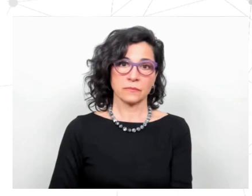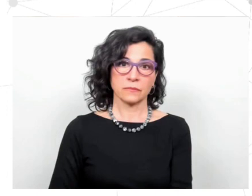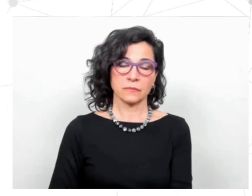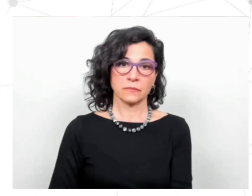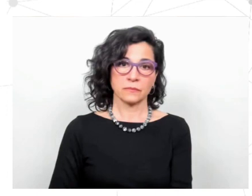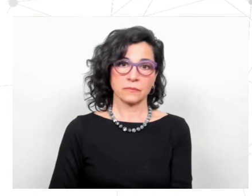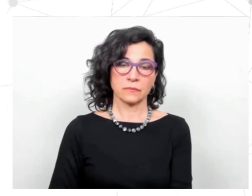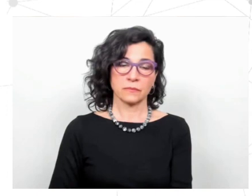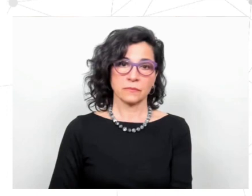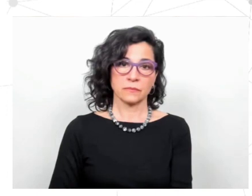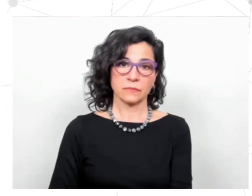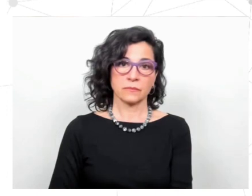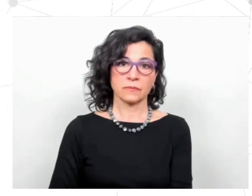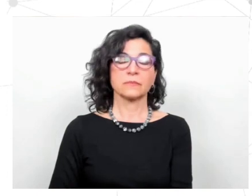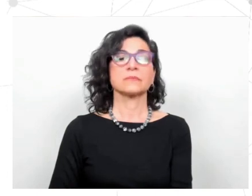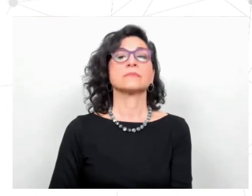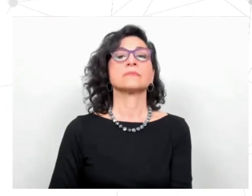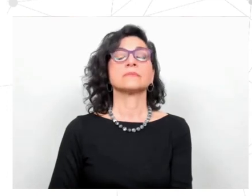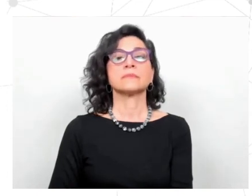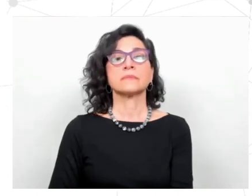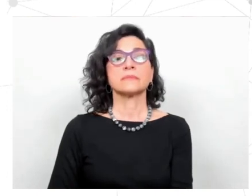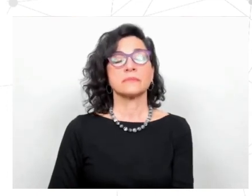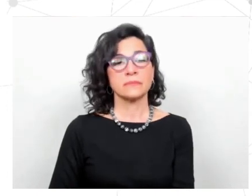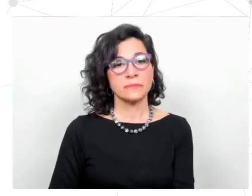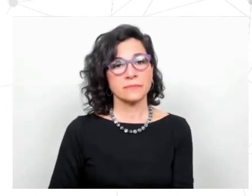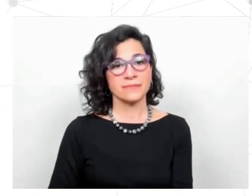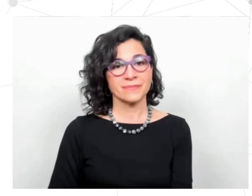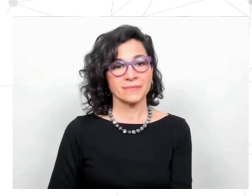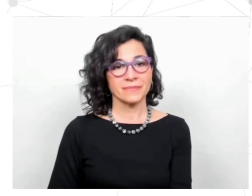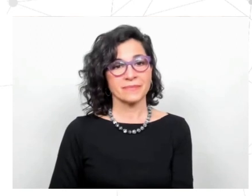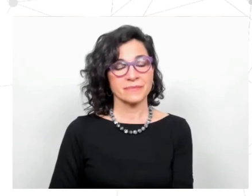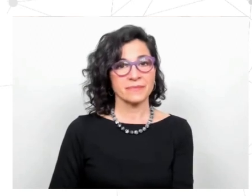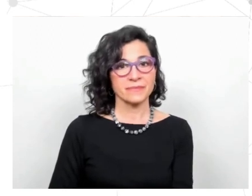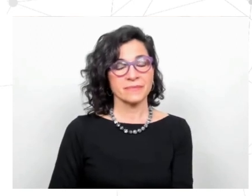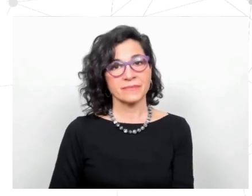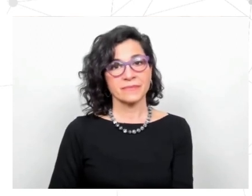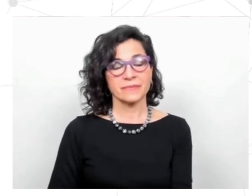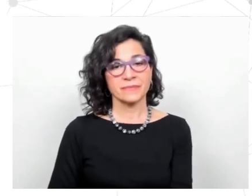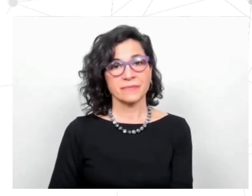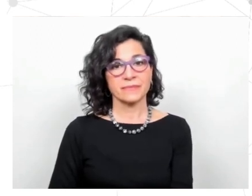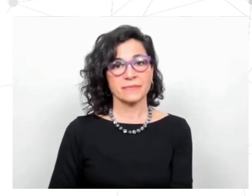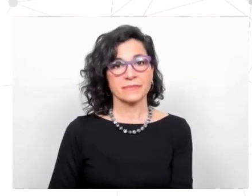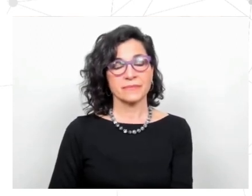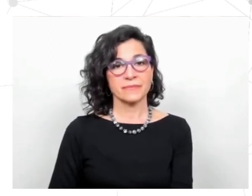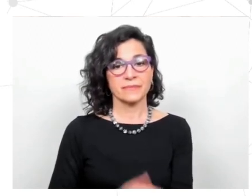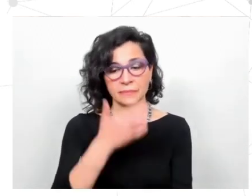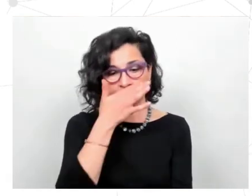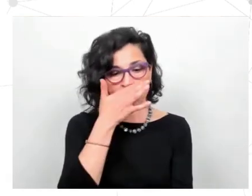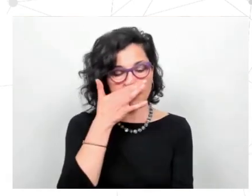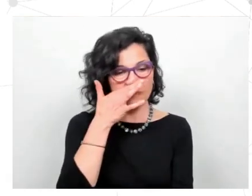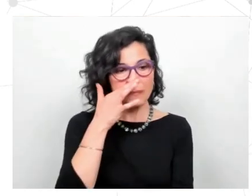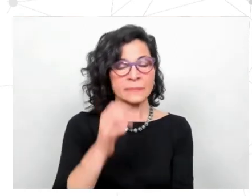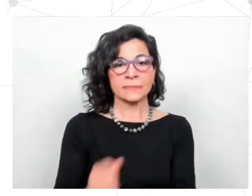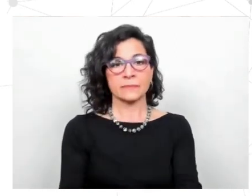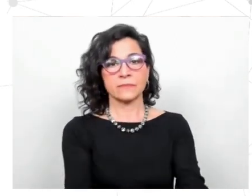Amos telling us that he has an experience of inclusion as a worker, and this is a very